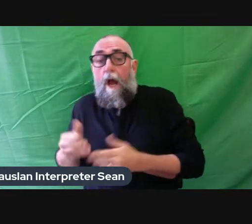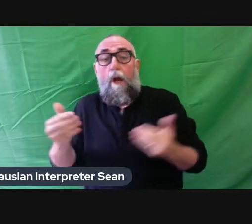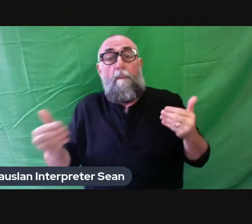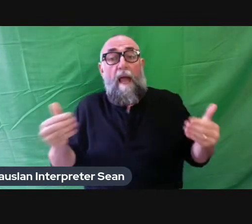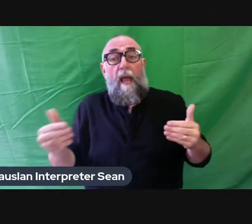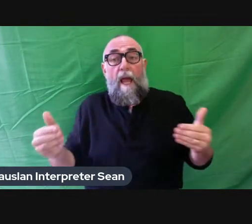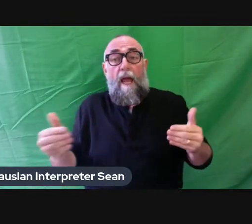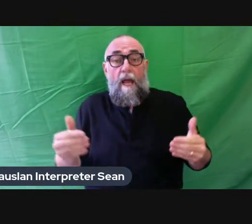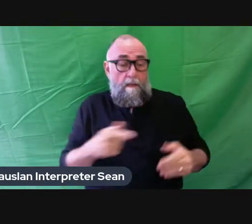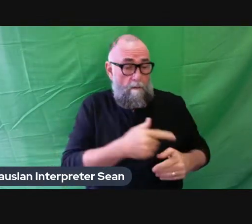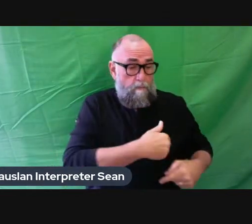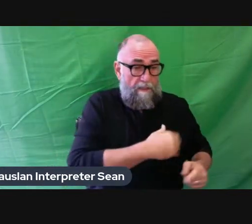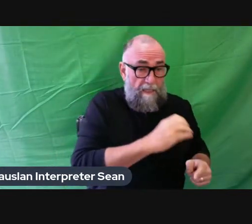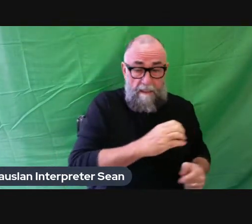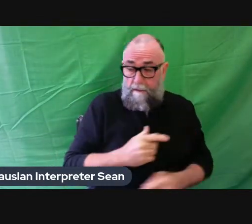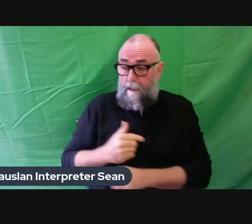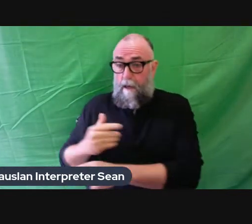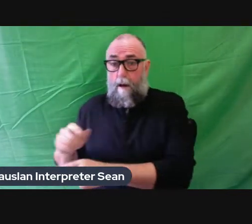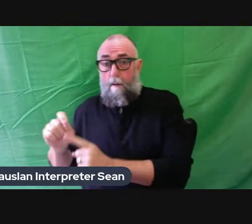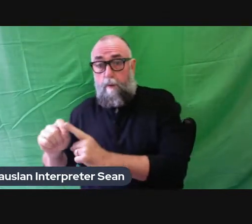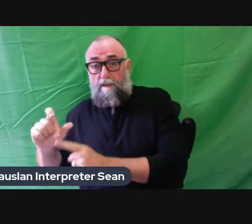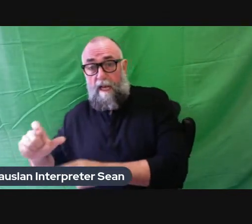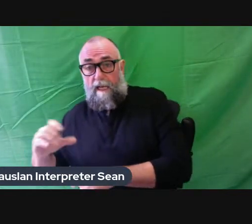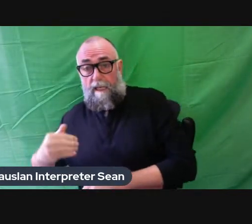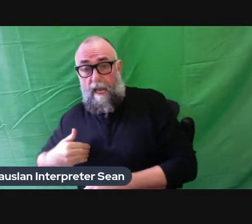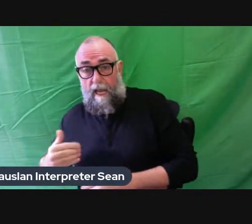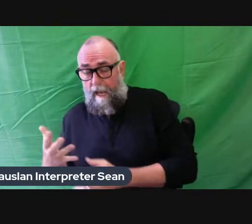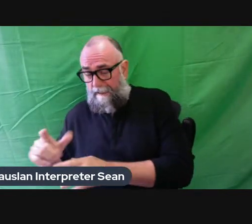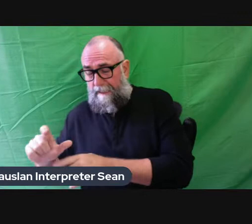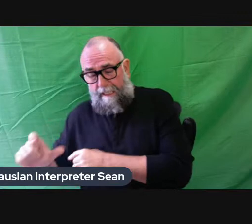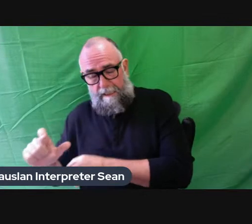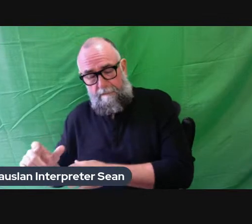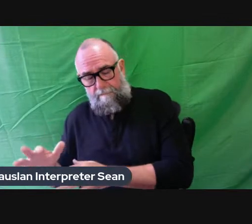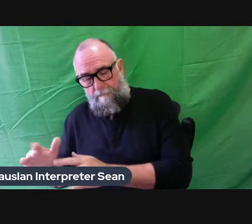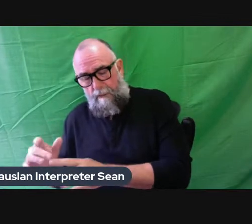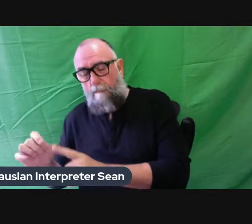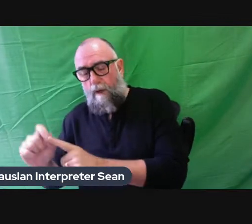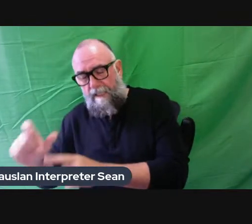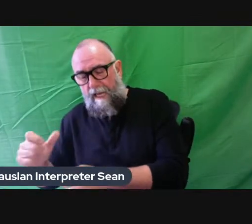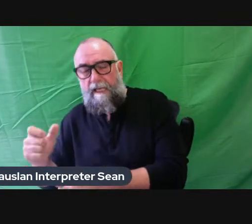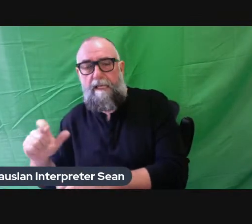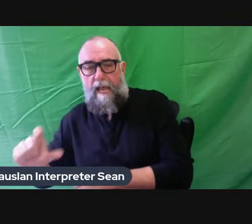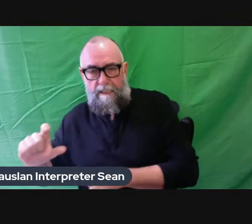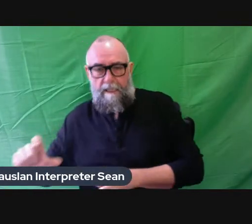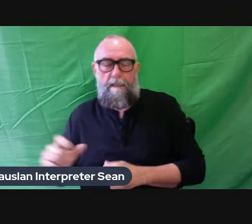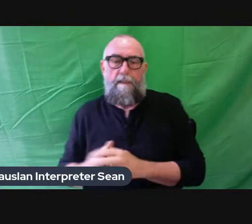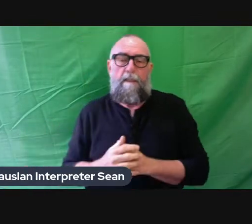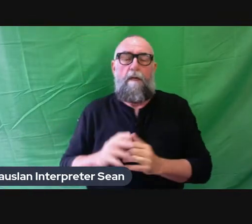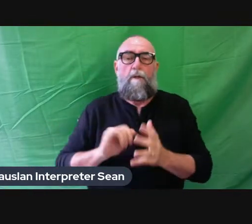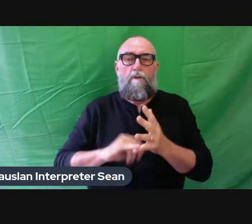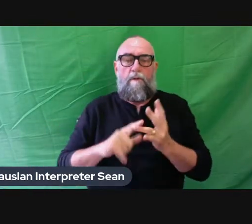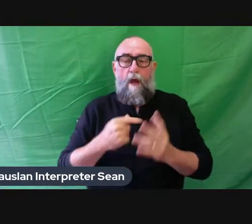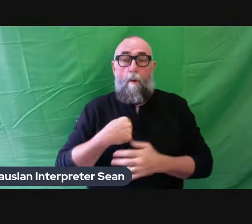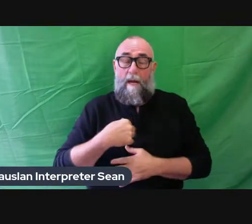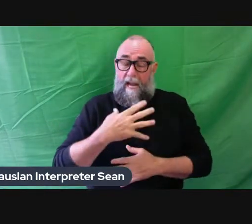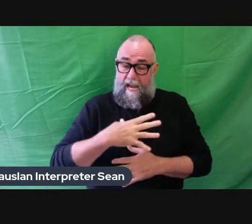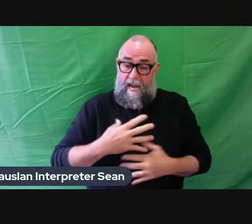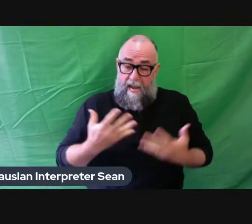it's vital that we get together to discuss the effects of stroke and raise awareness about treatment and